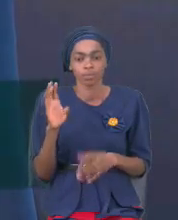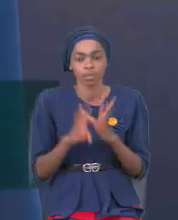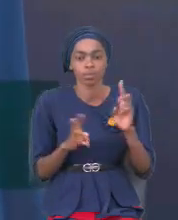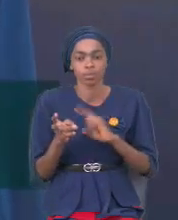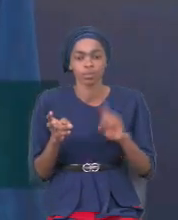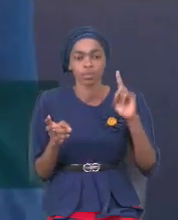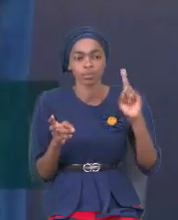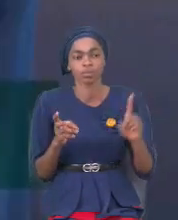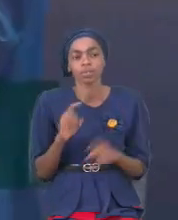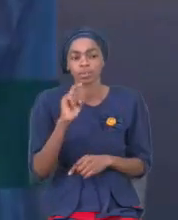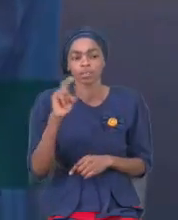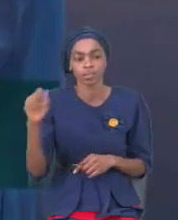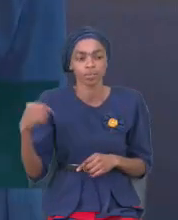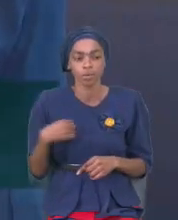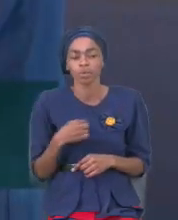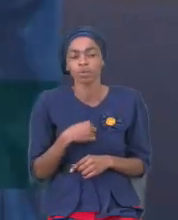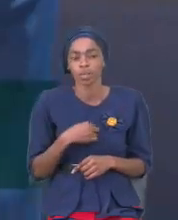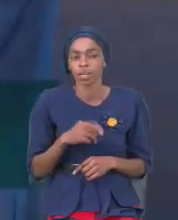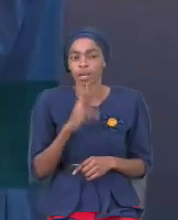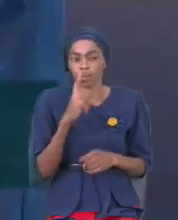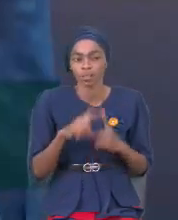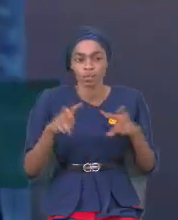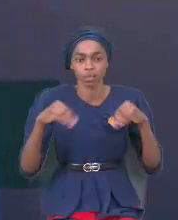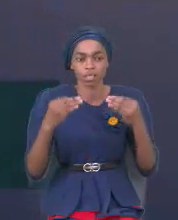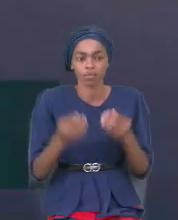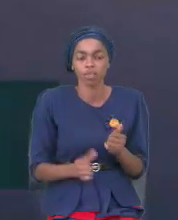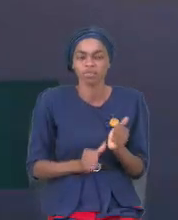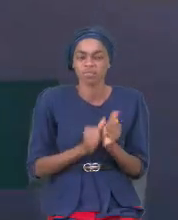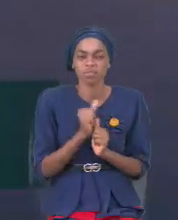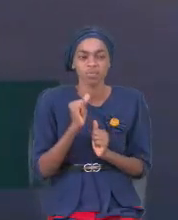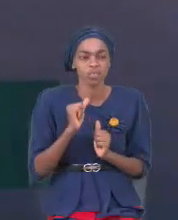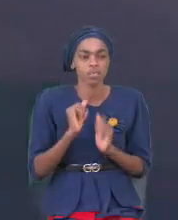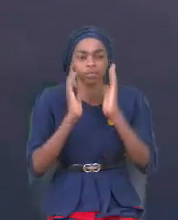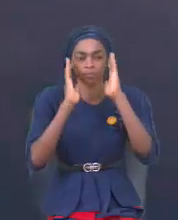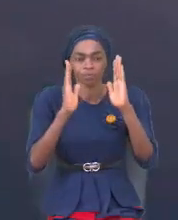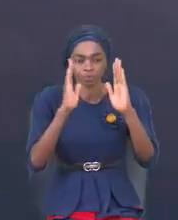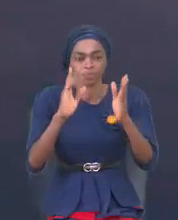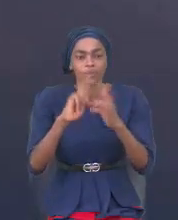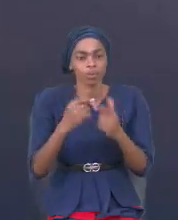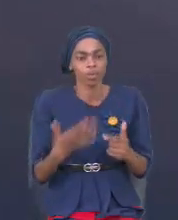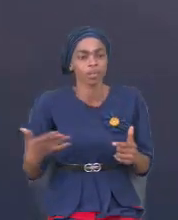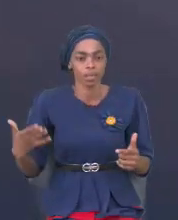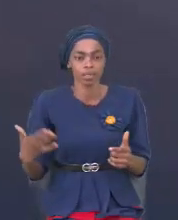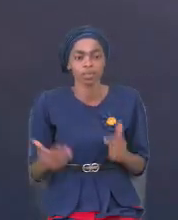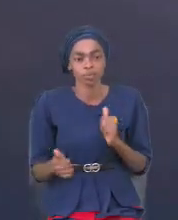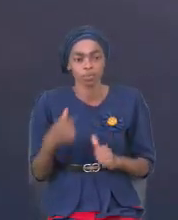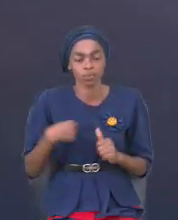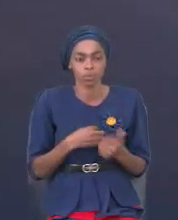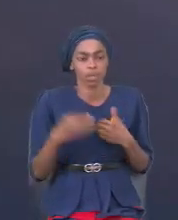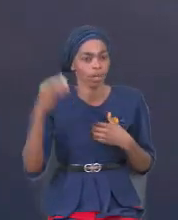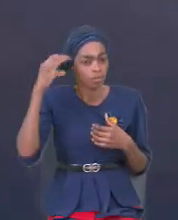more earnest heed to the things which we have heard, lest at any time we should